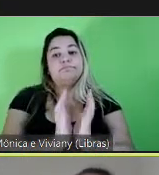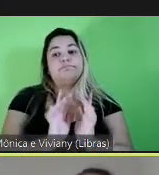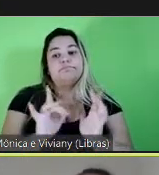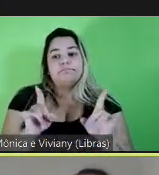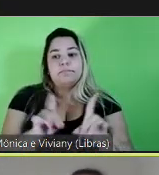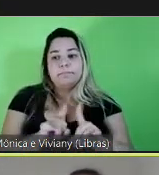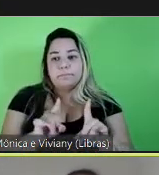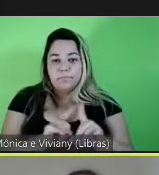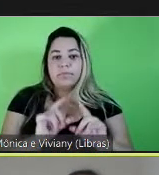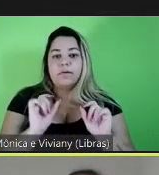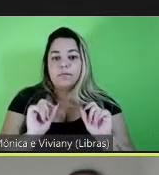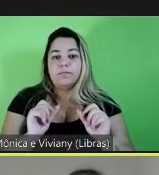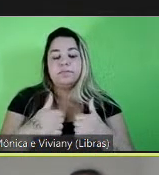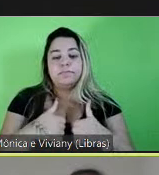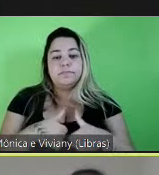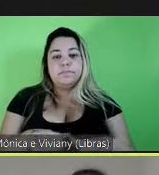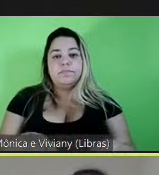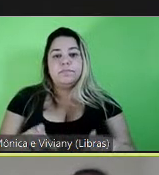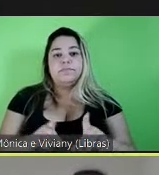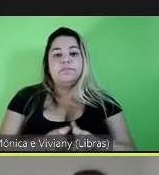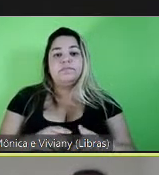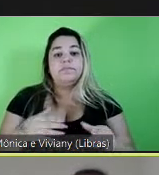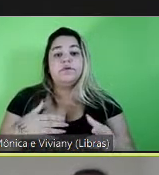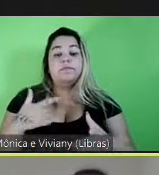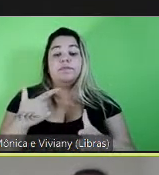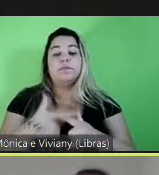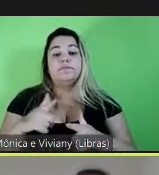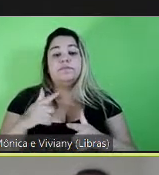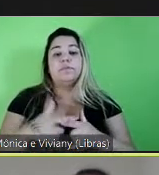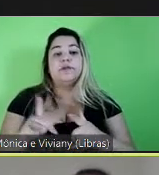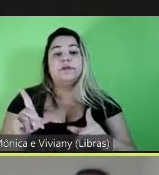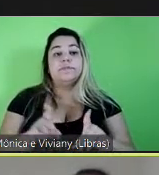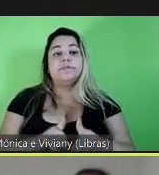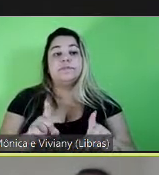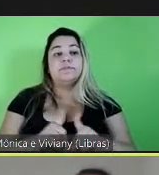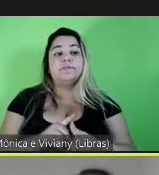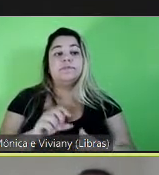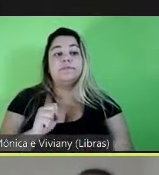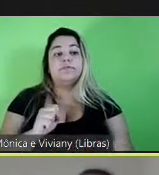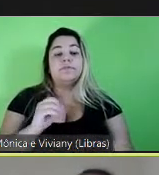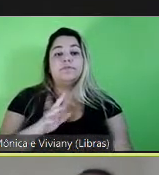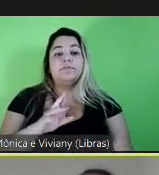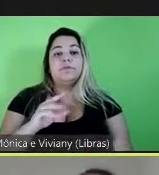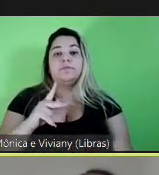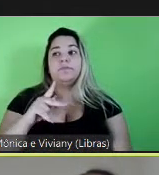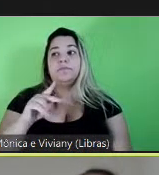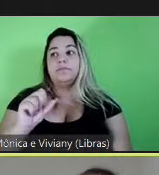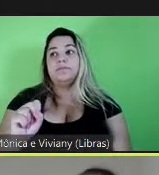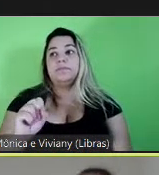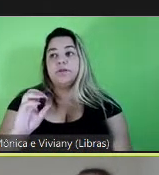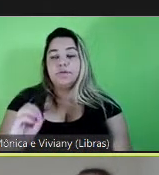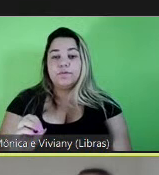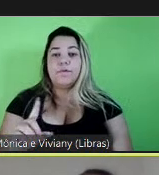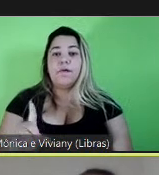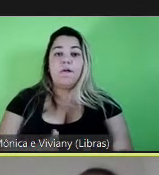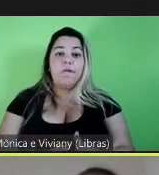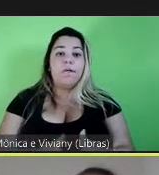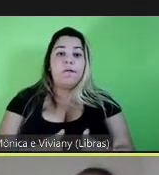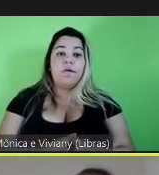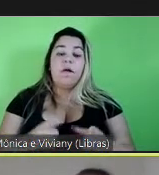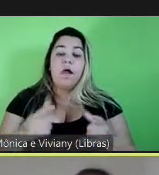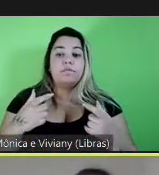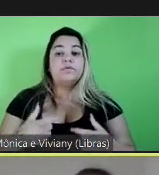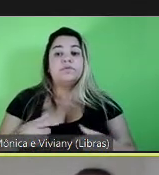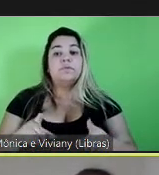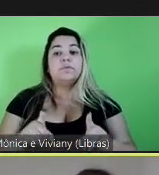groups directed to those people who are already with some problems due to the issue of overweight and obesity, with